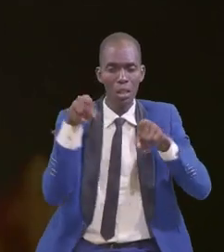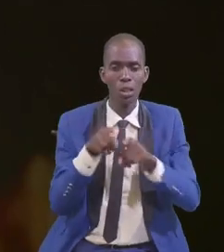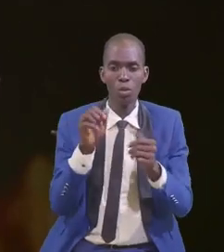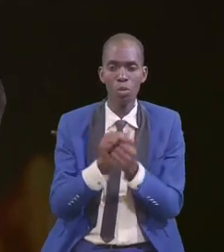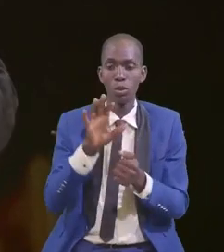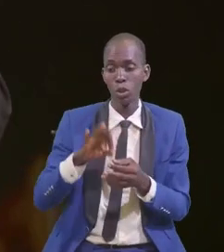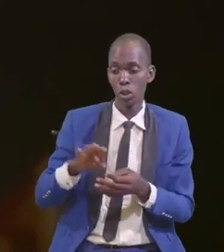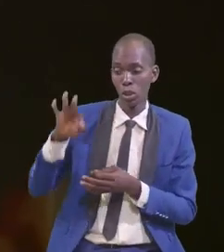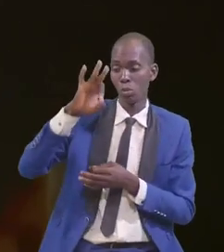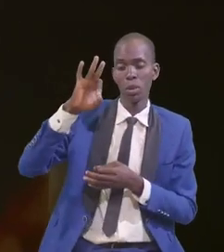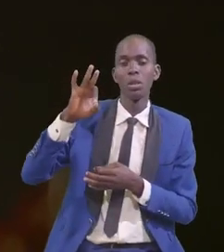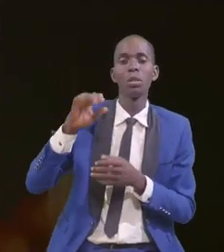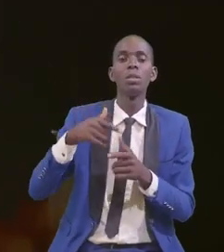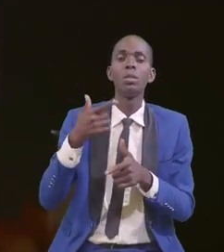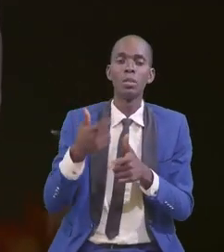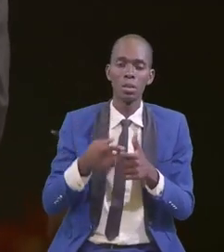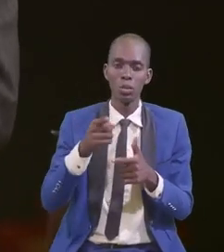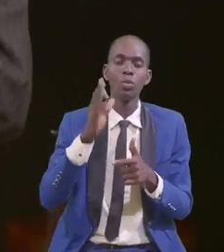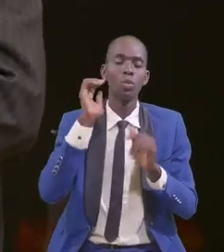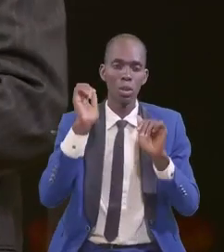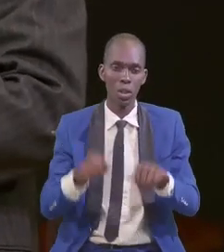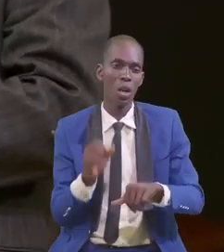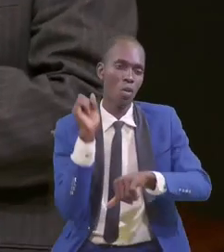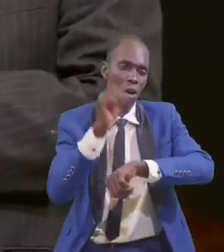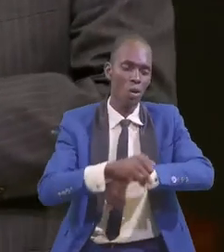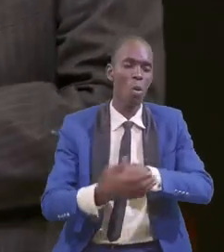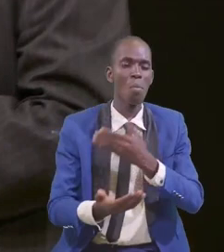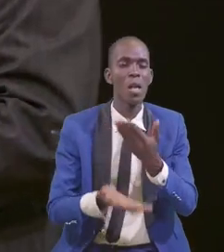when you overcome easily. You will